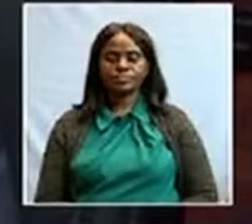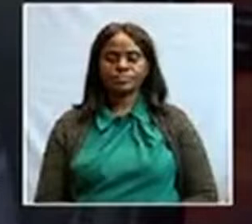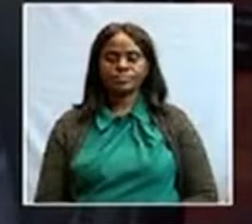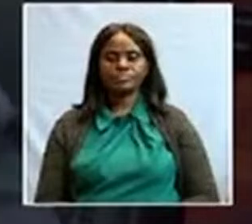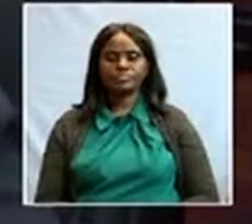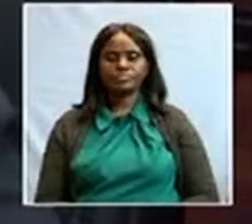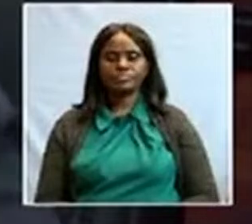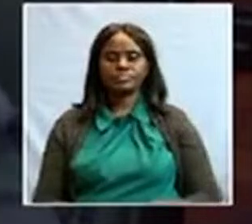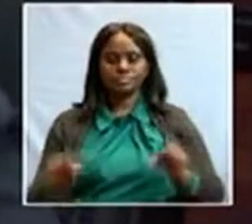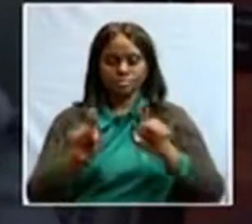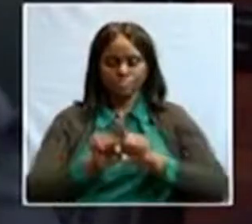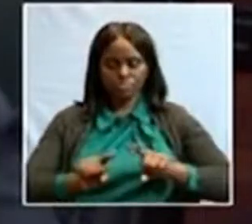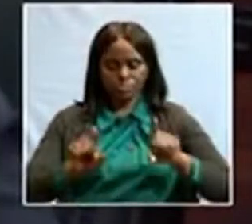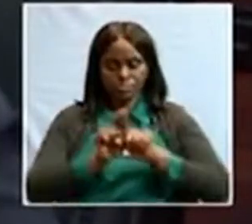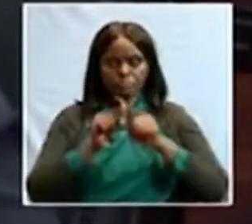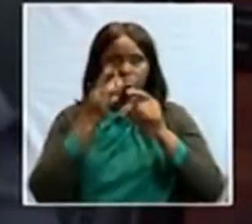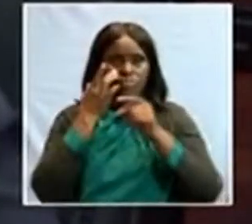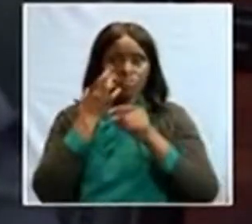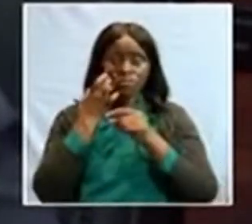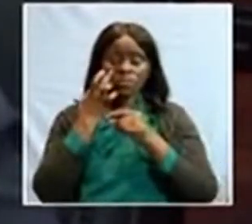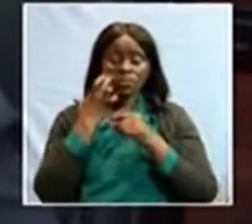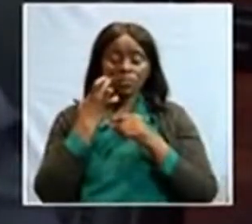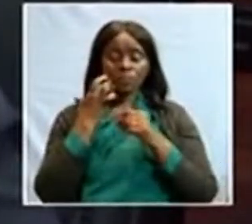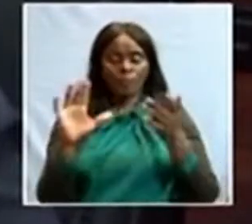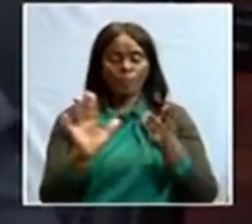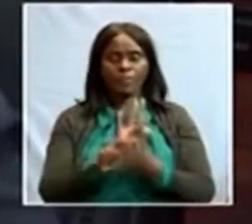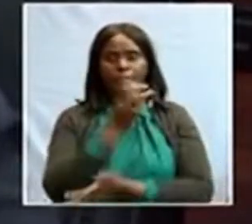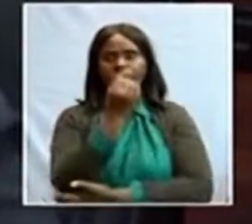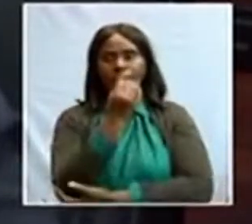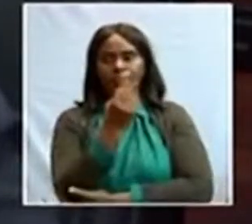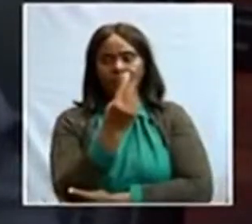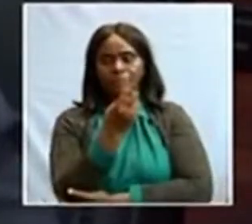The same on page 12